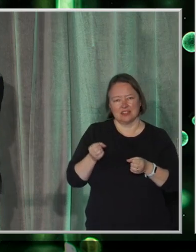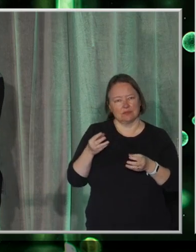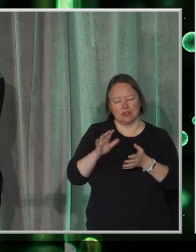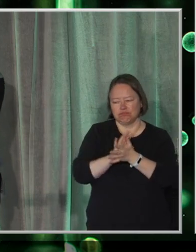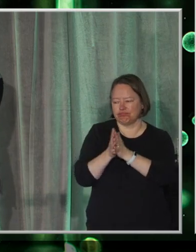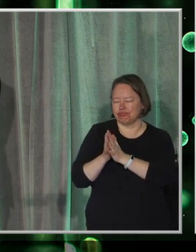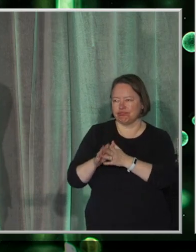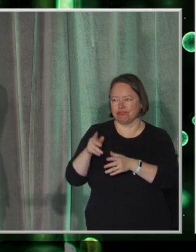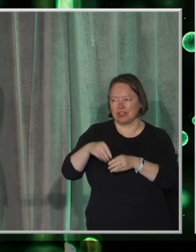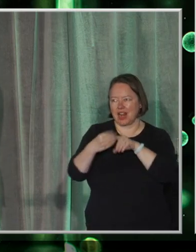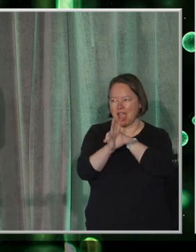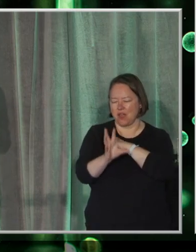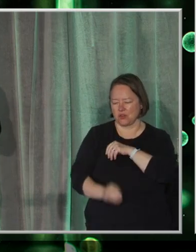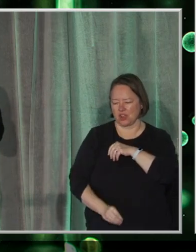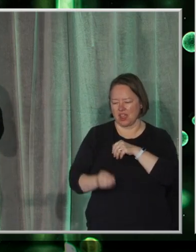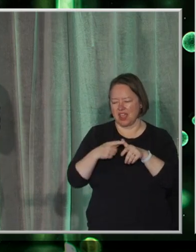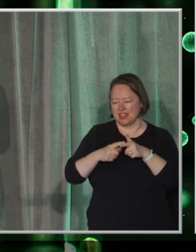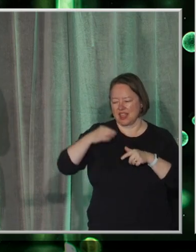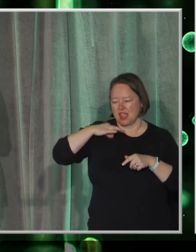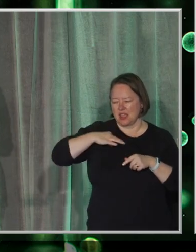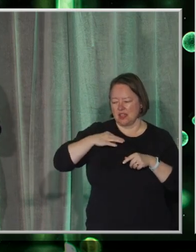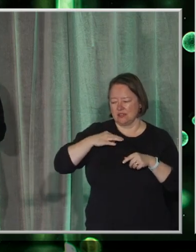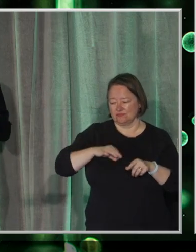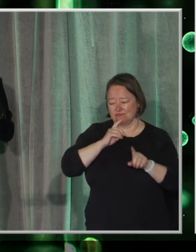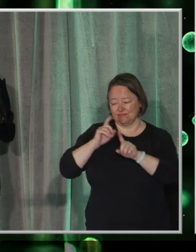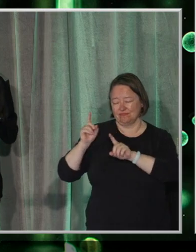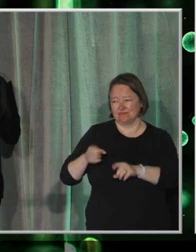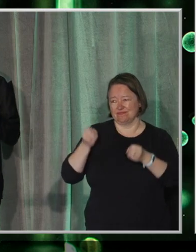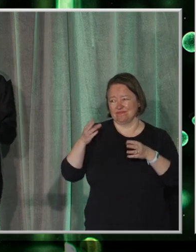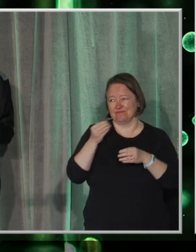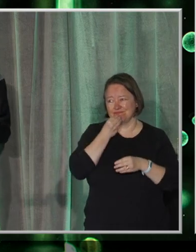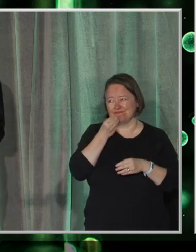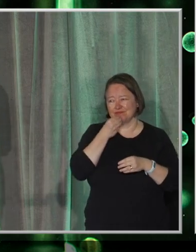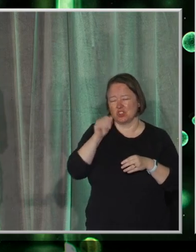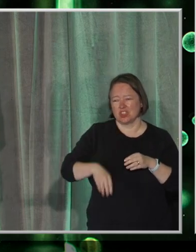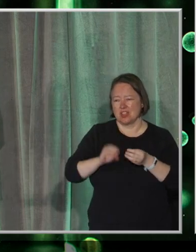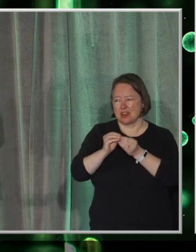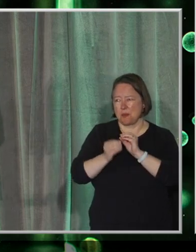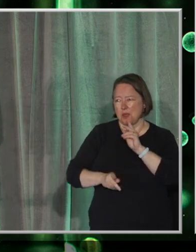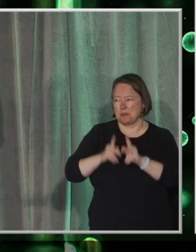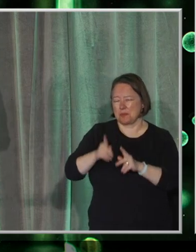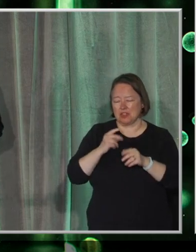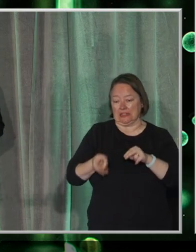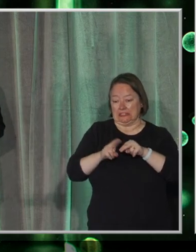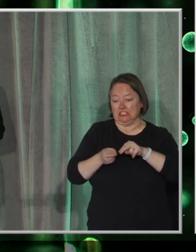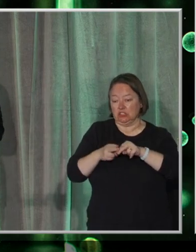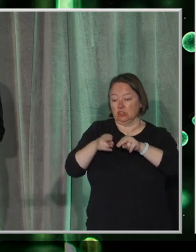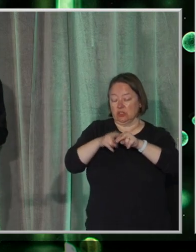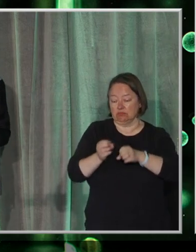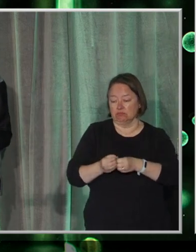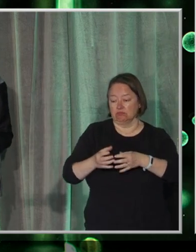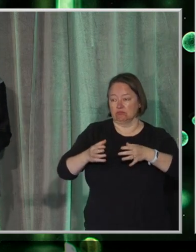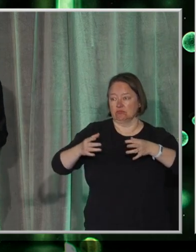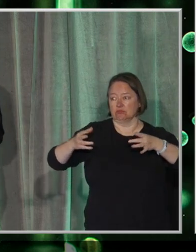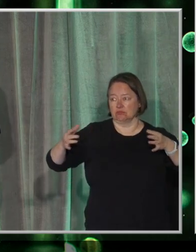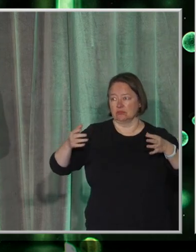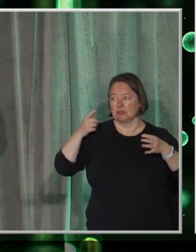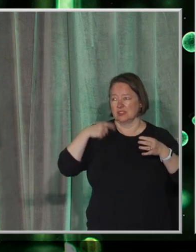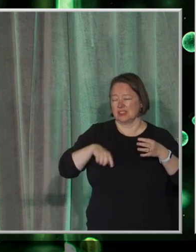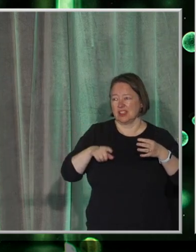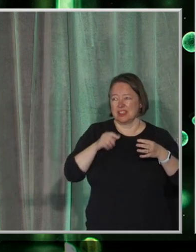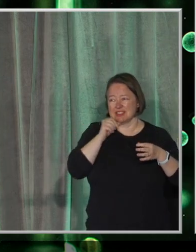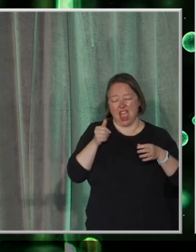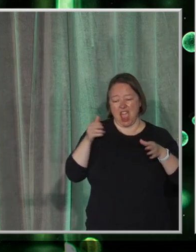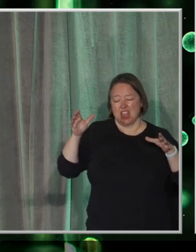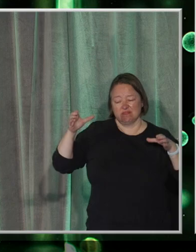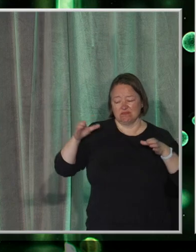it is believed that in 2050, the population will almost double. To mean that the population of humans is increasing, we have to feed those humans even though the land is not increasing. And